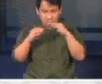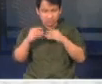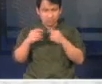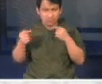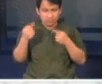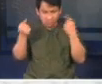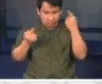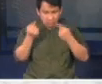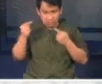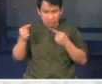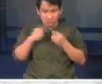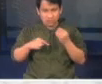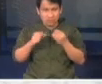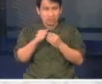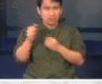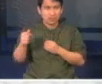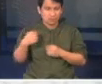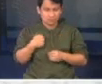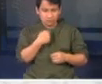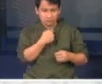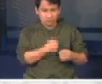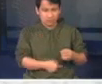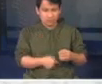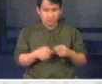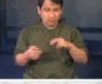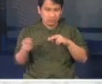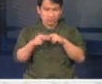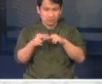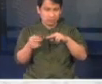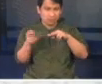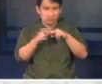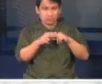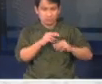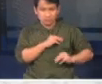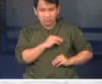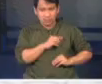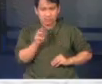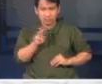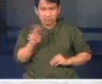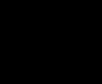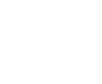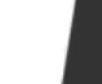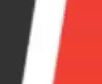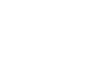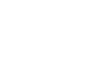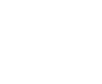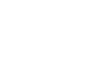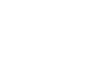concern natin sa China's increased militarization of the West Philippine Sea.